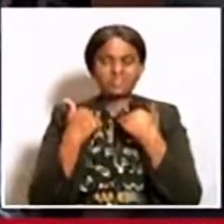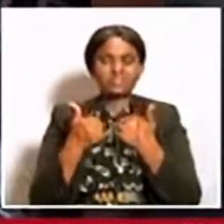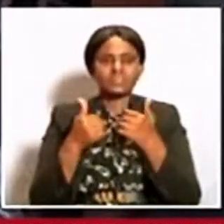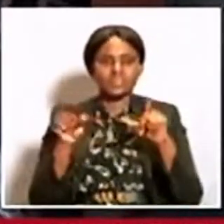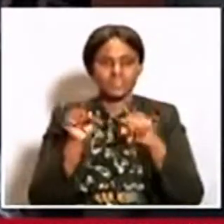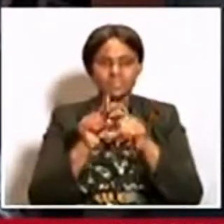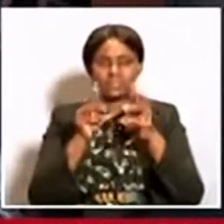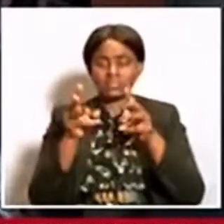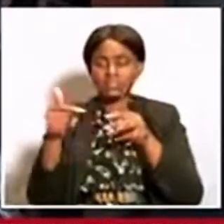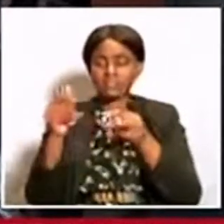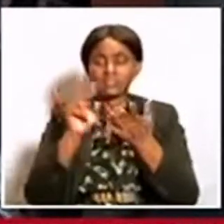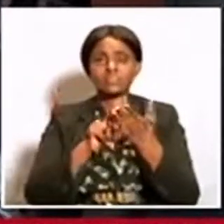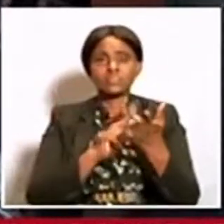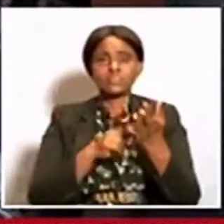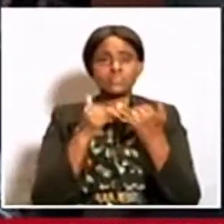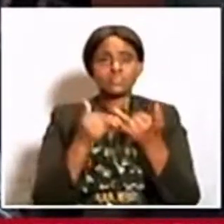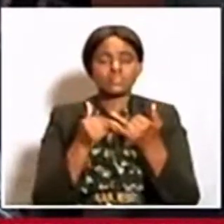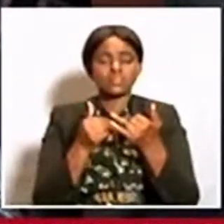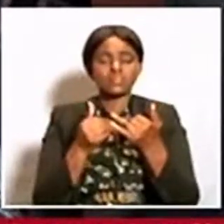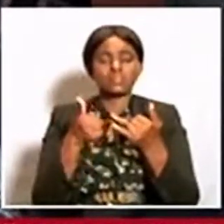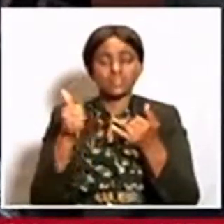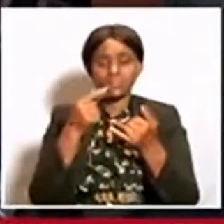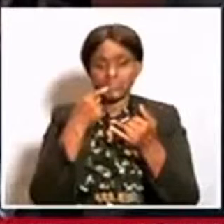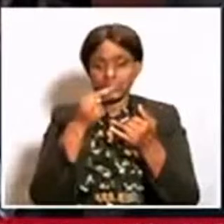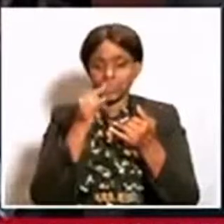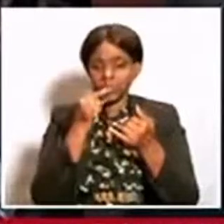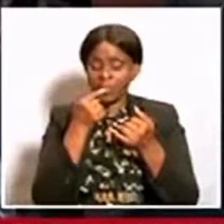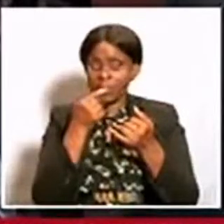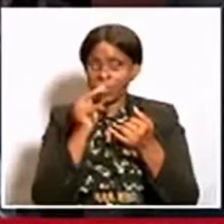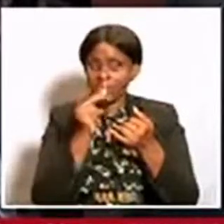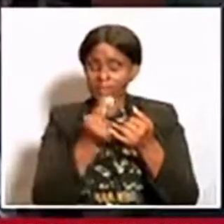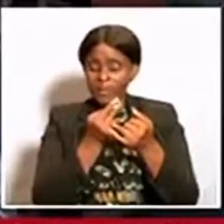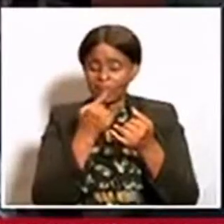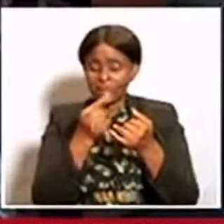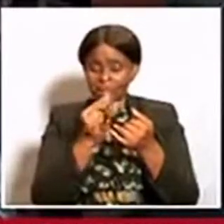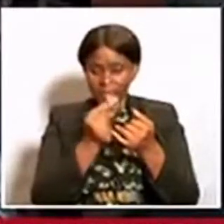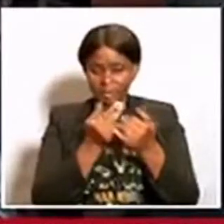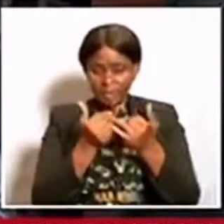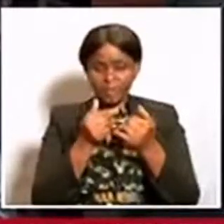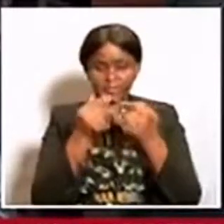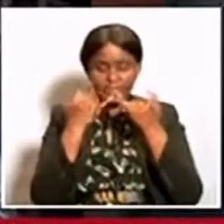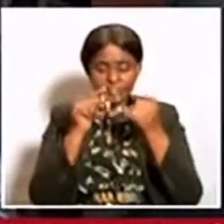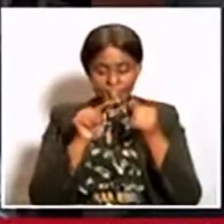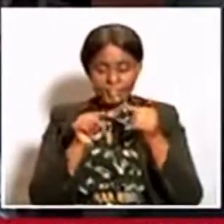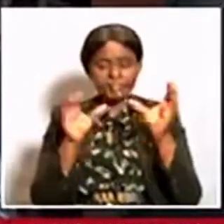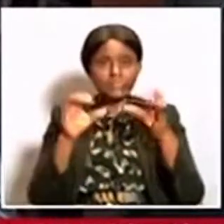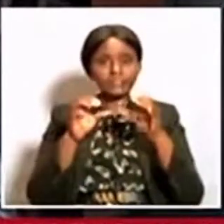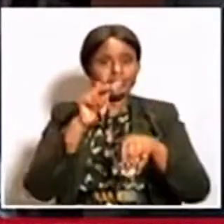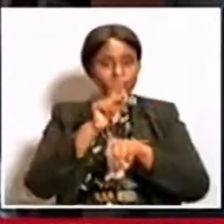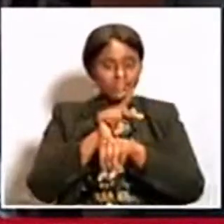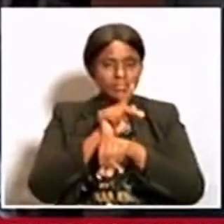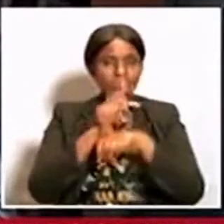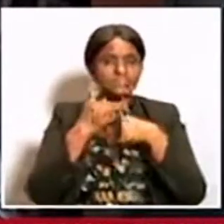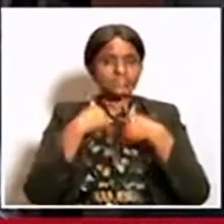even the way you are reporting, you are telling us now, you are telling this committee that the project had